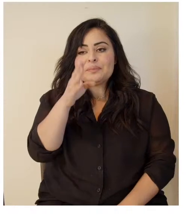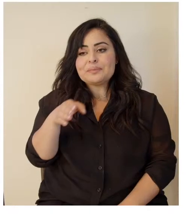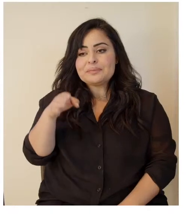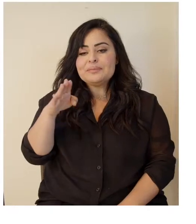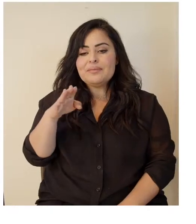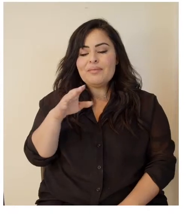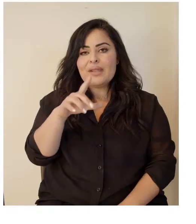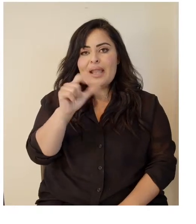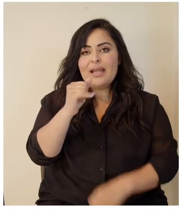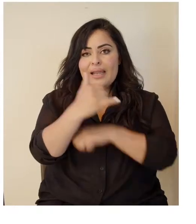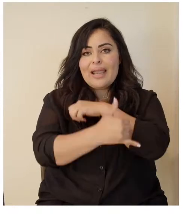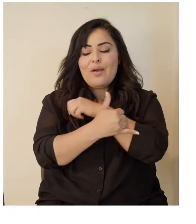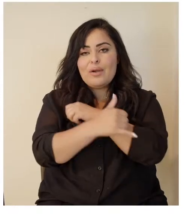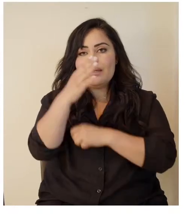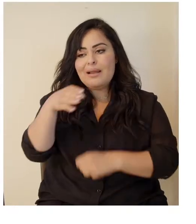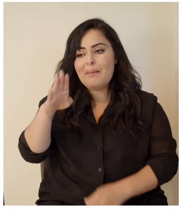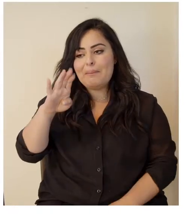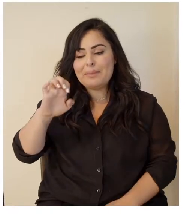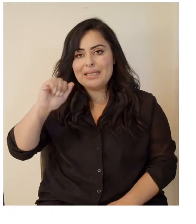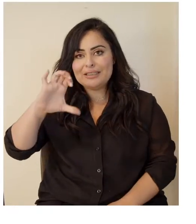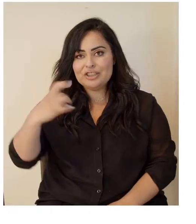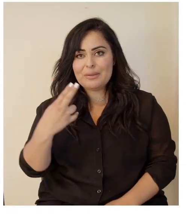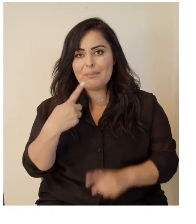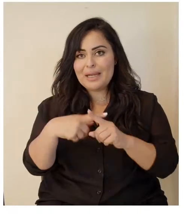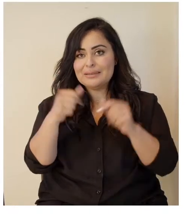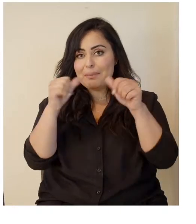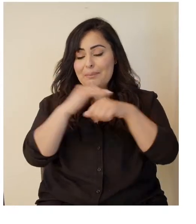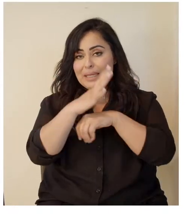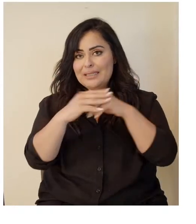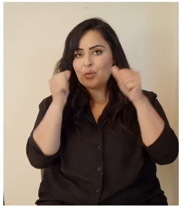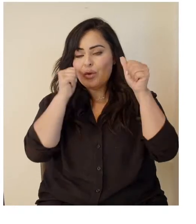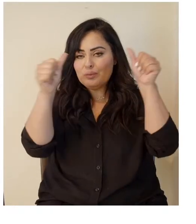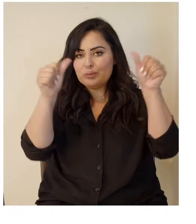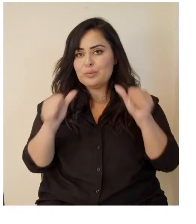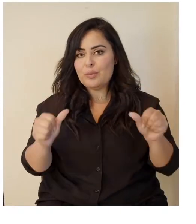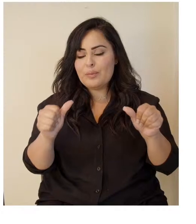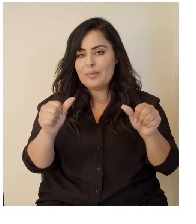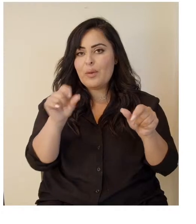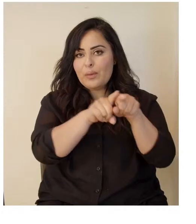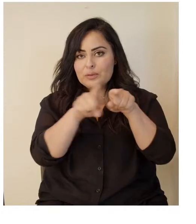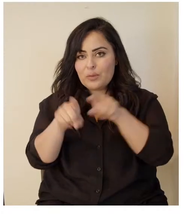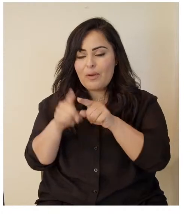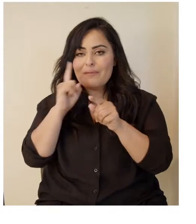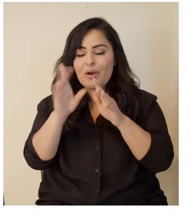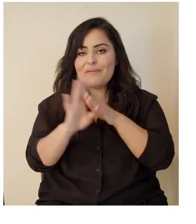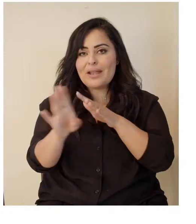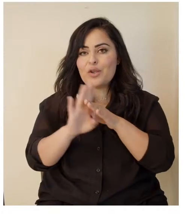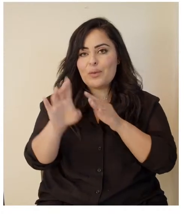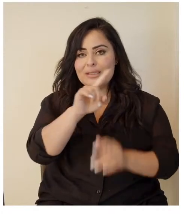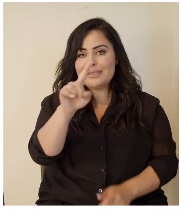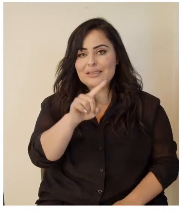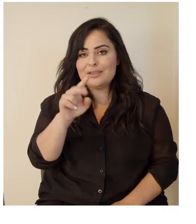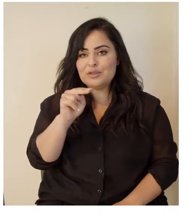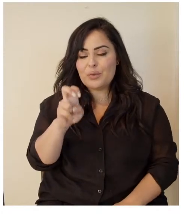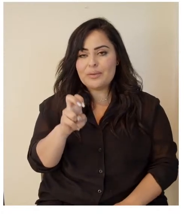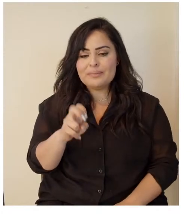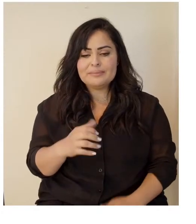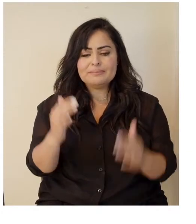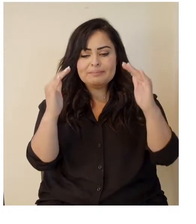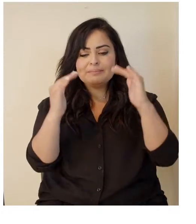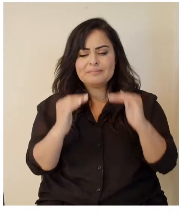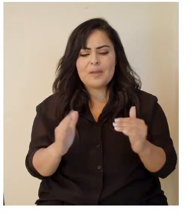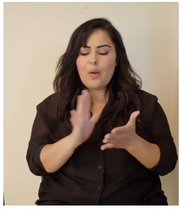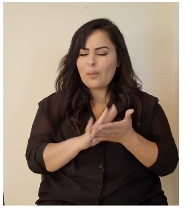publichealth.lacounty.gov/beach and post notices on the beaches about the evacuation zones. I'm going to now shift to cleaning up after